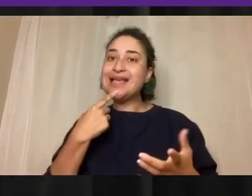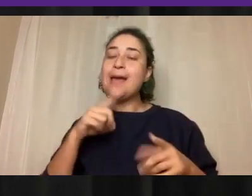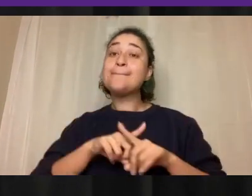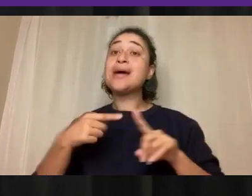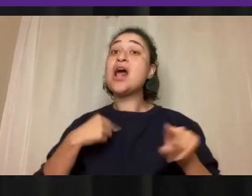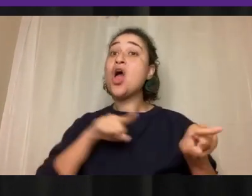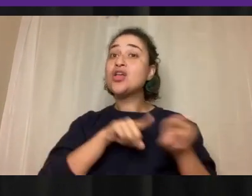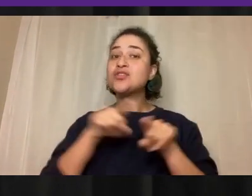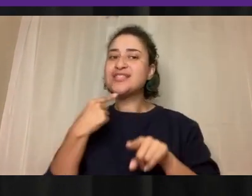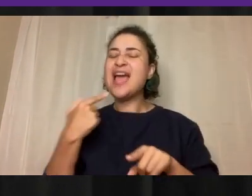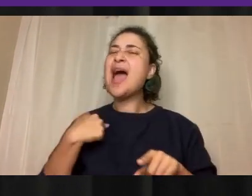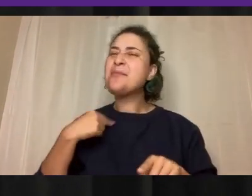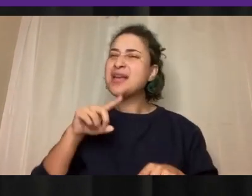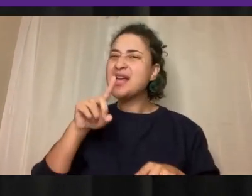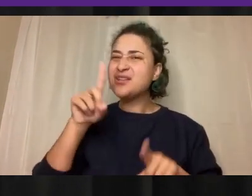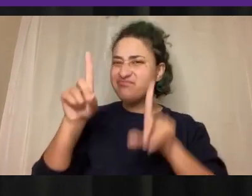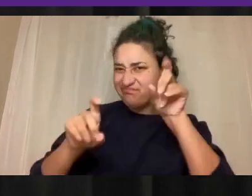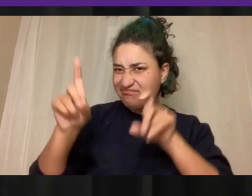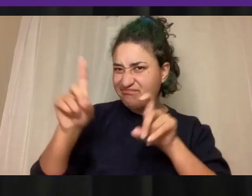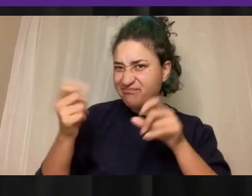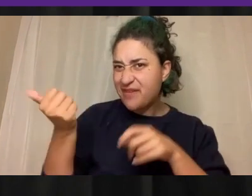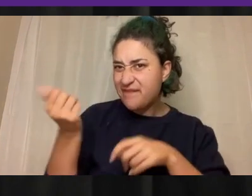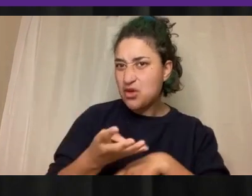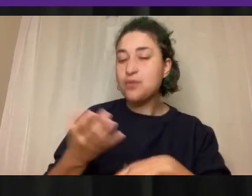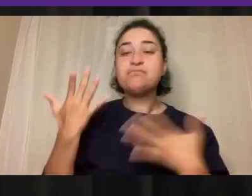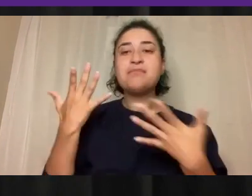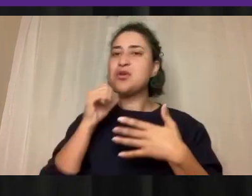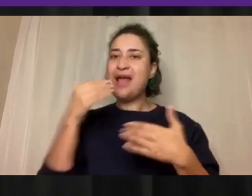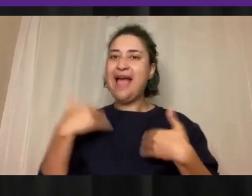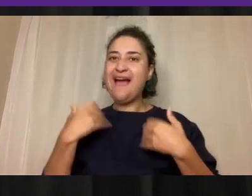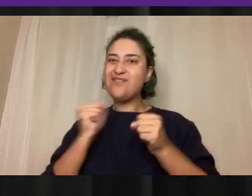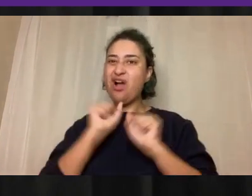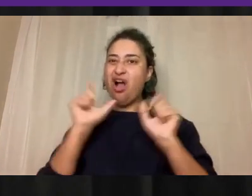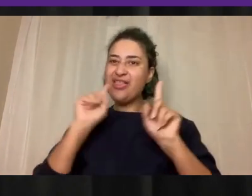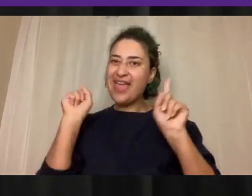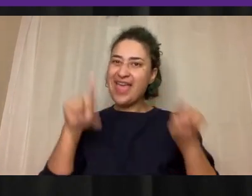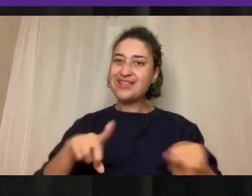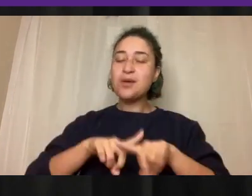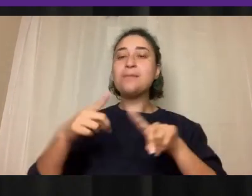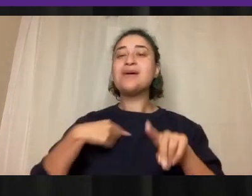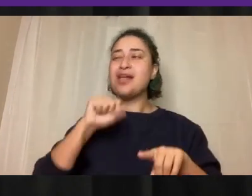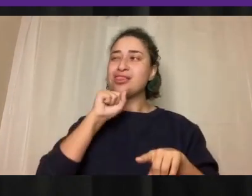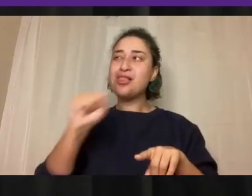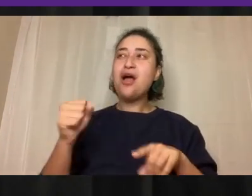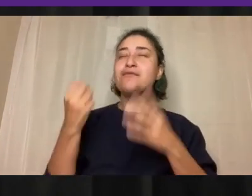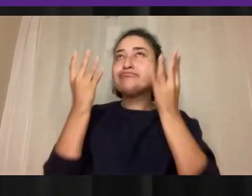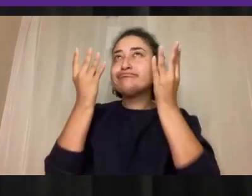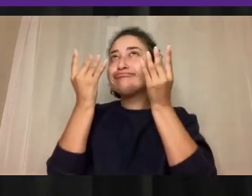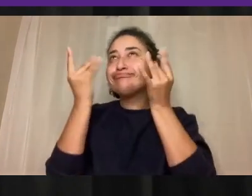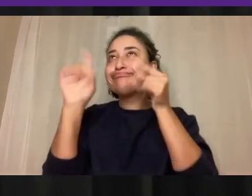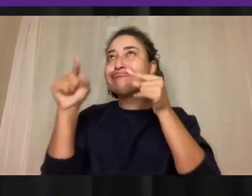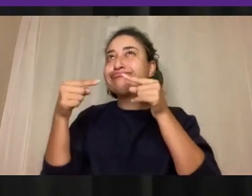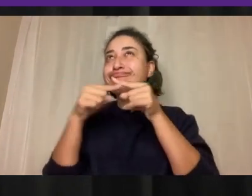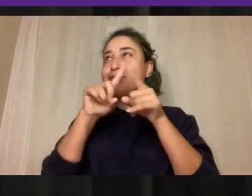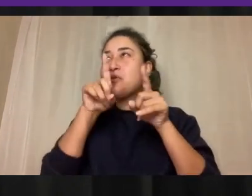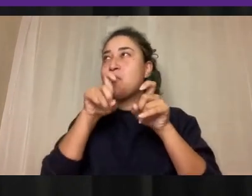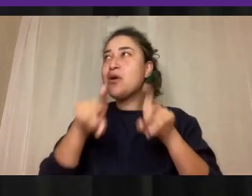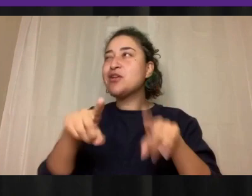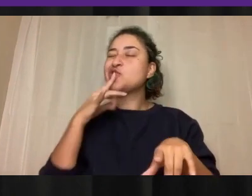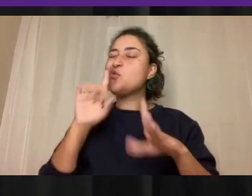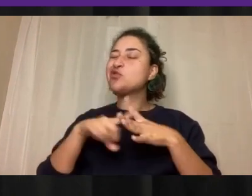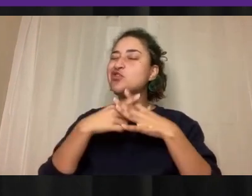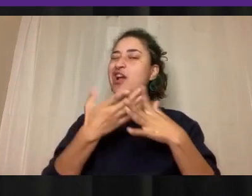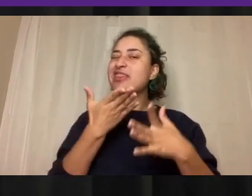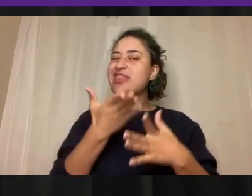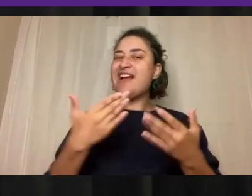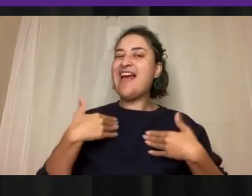couple of questions. We may not have all the answers, but I love living inside of those questions. So we're going to noodle there a little bit and hopefully have a conversation and not